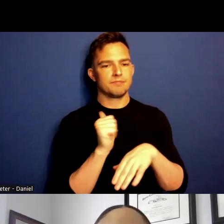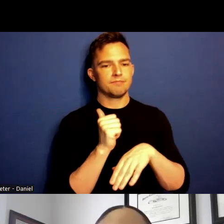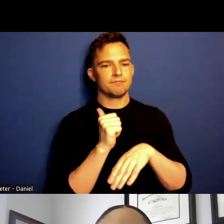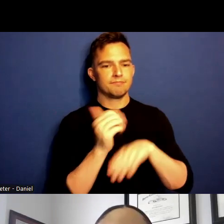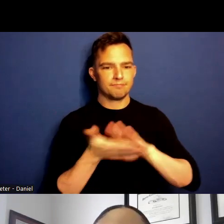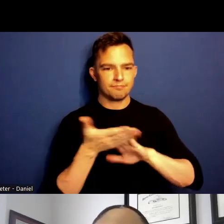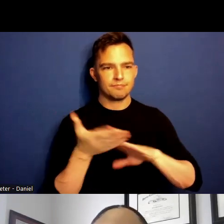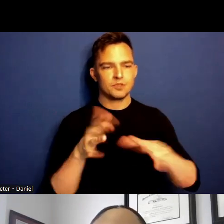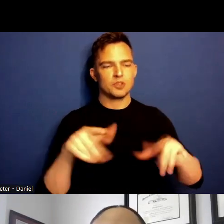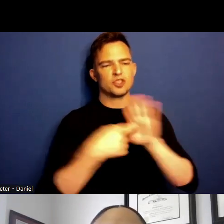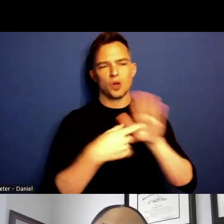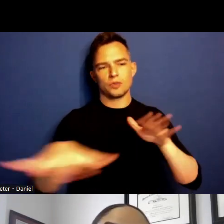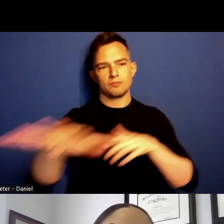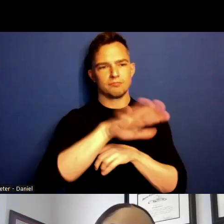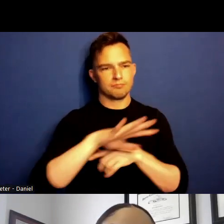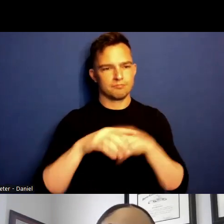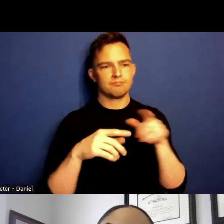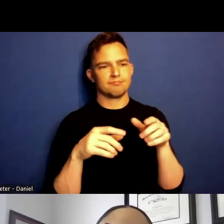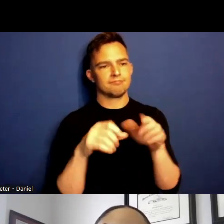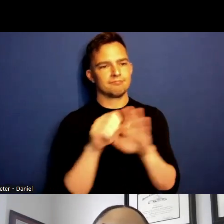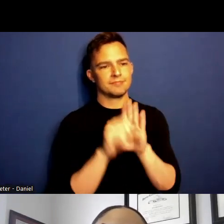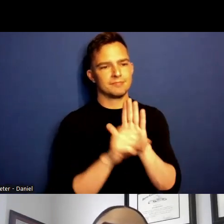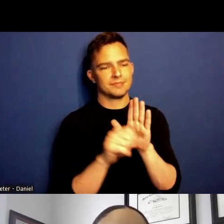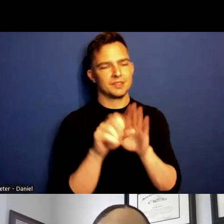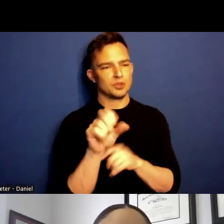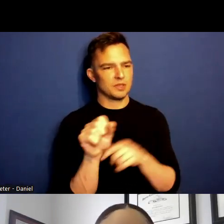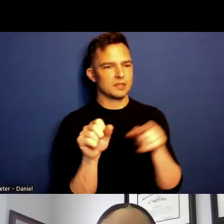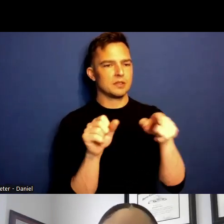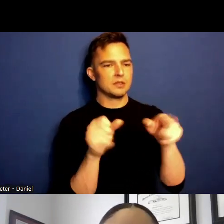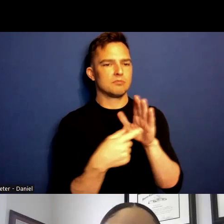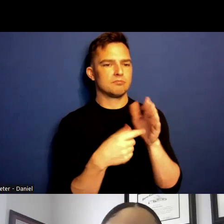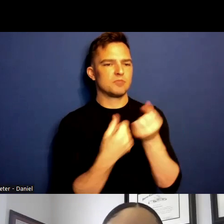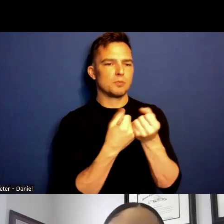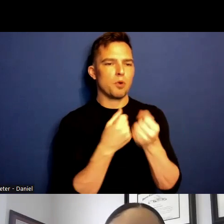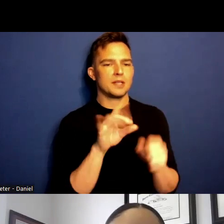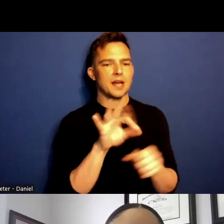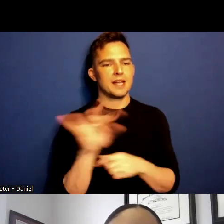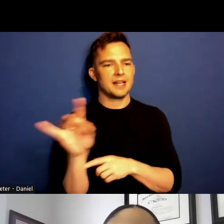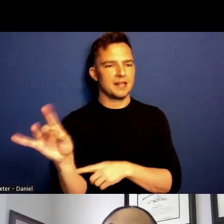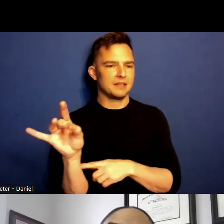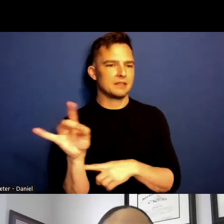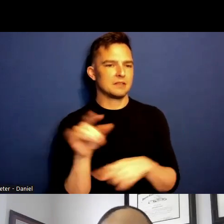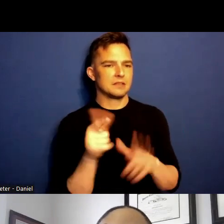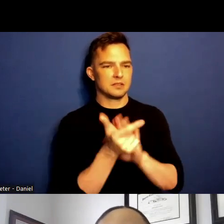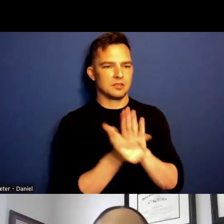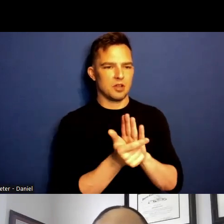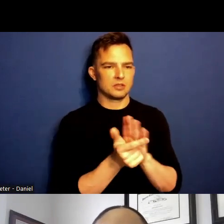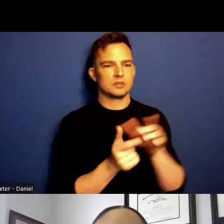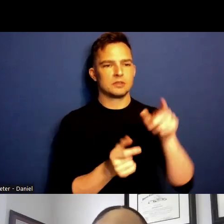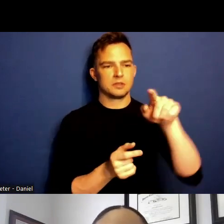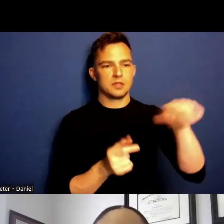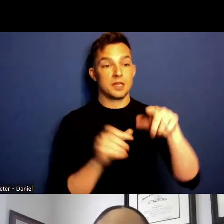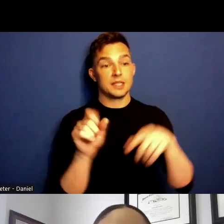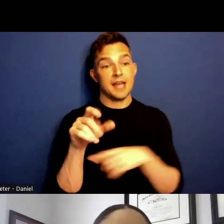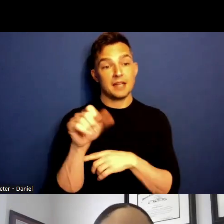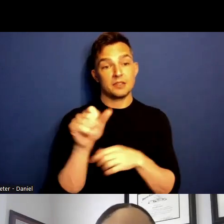landscape across the country of state legislative action to support 988 crisis response legislation. The status in a few of the